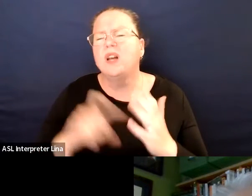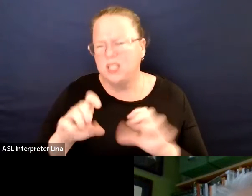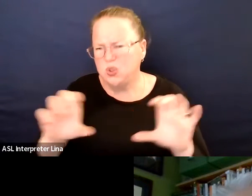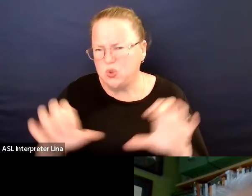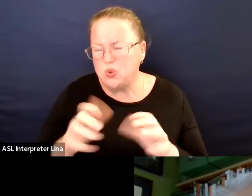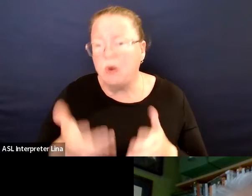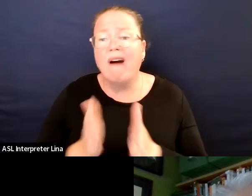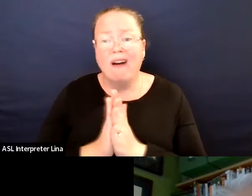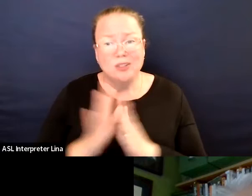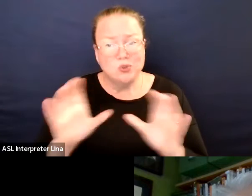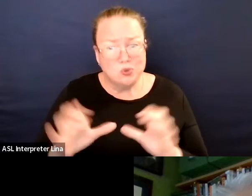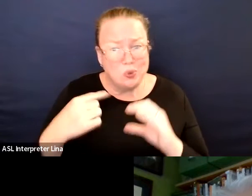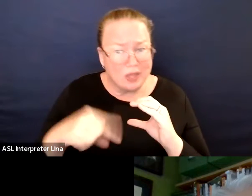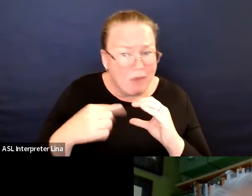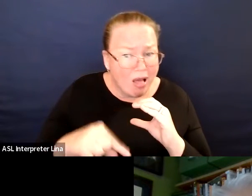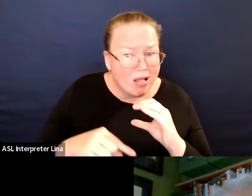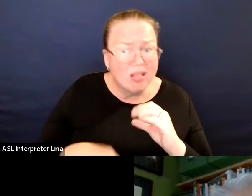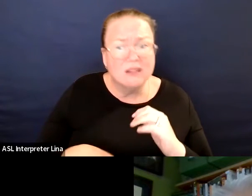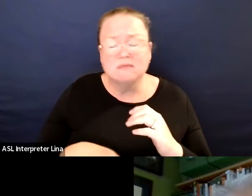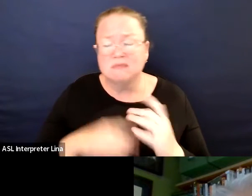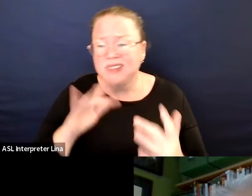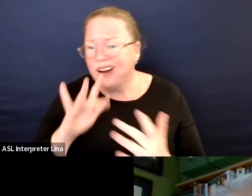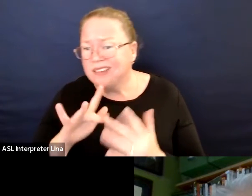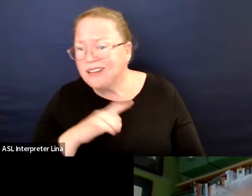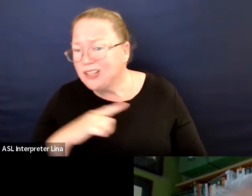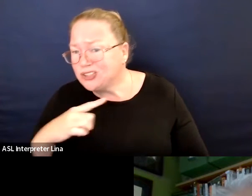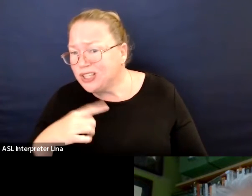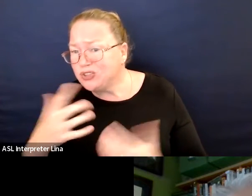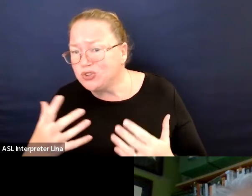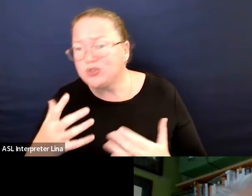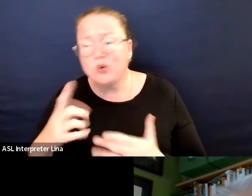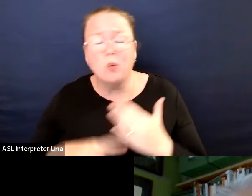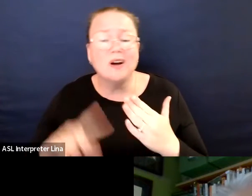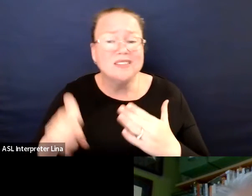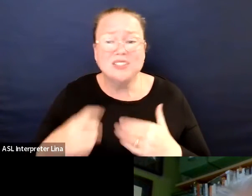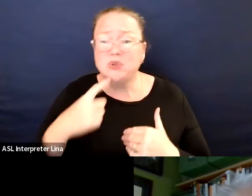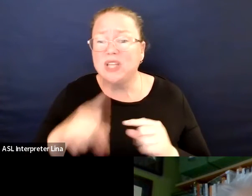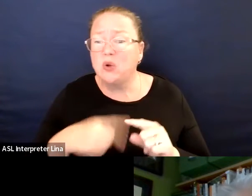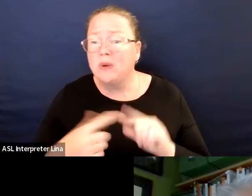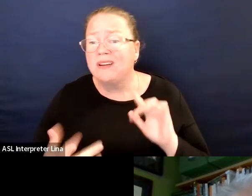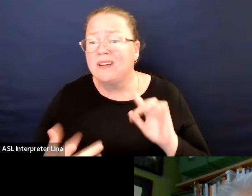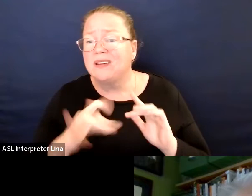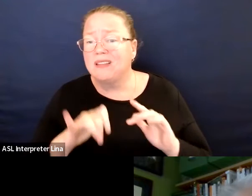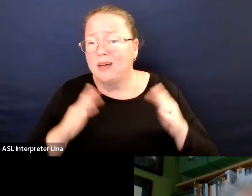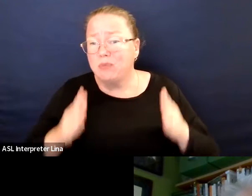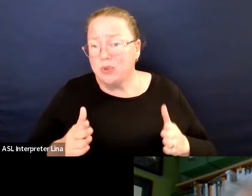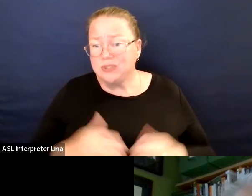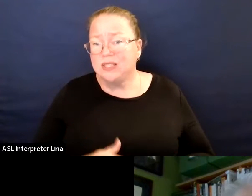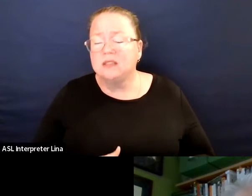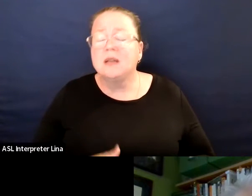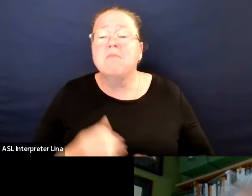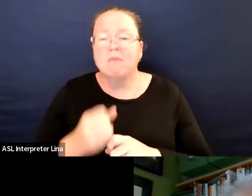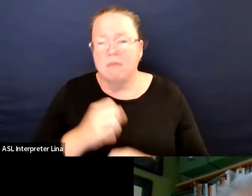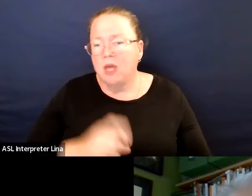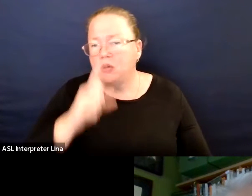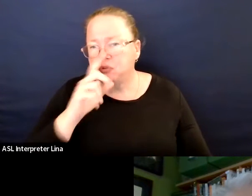you asking them to do it by email? Are you asking them to contact their legislator? What do they need to say when they're contacting that person? You know, make sure